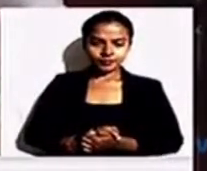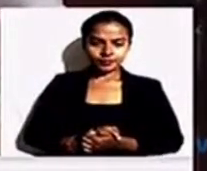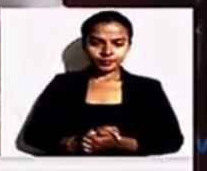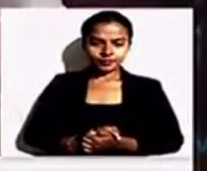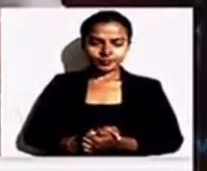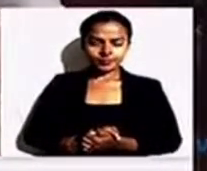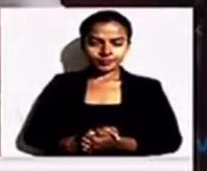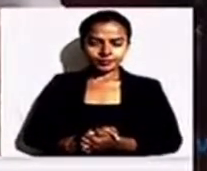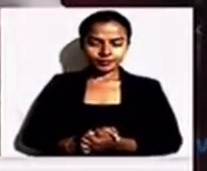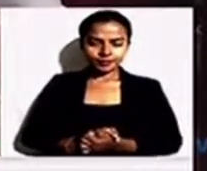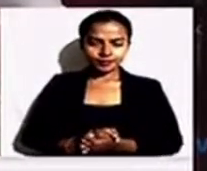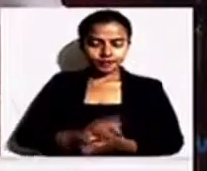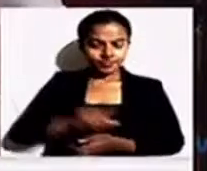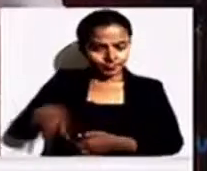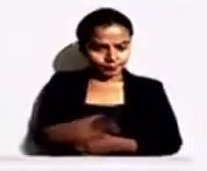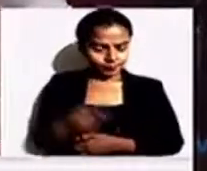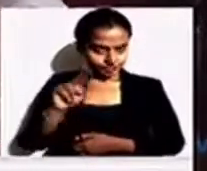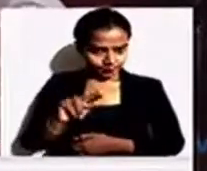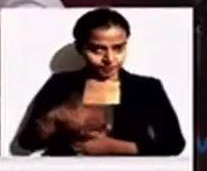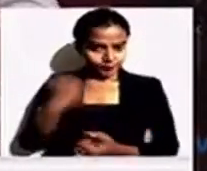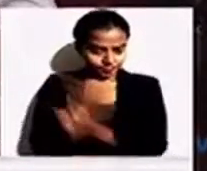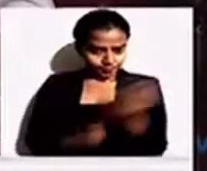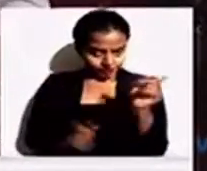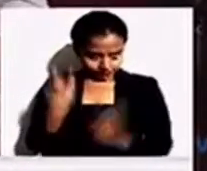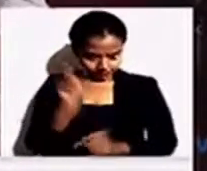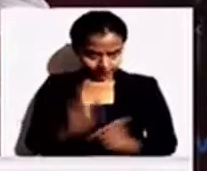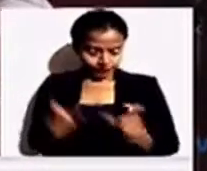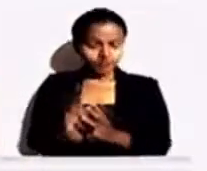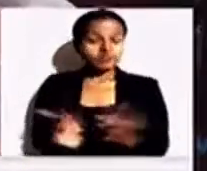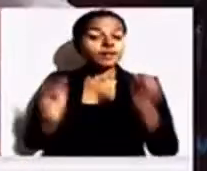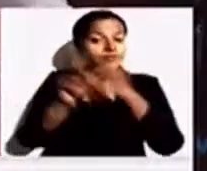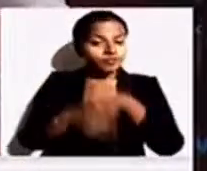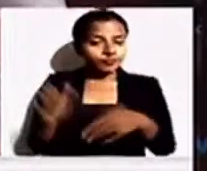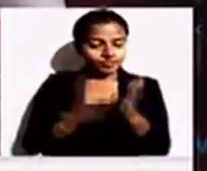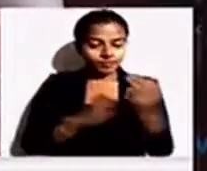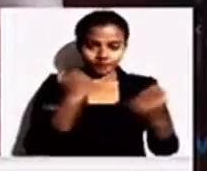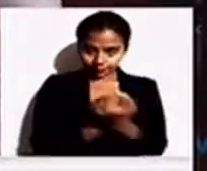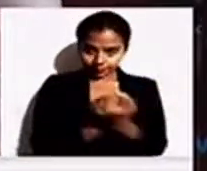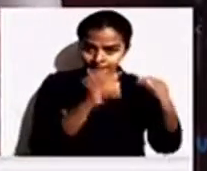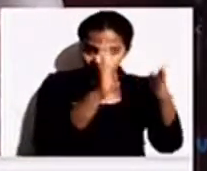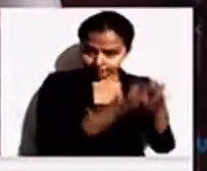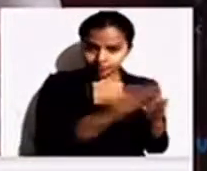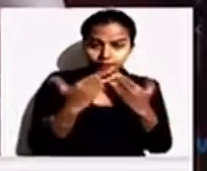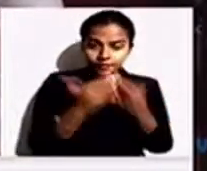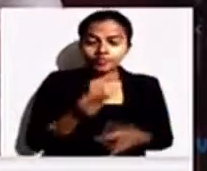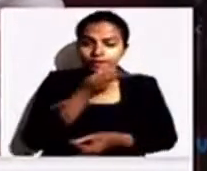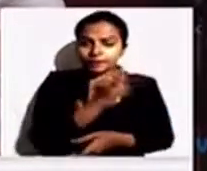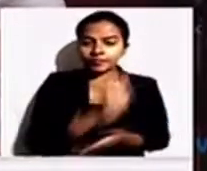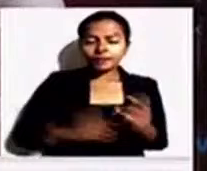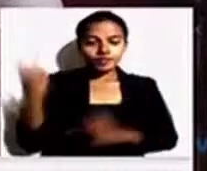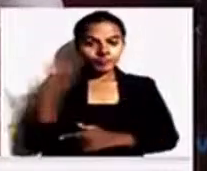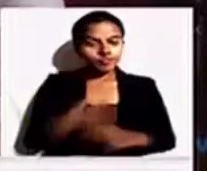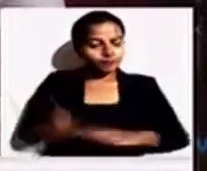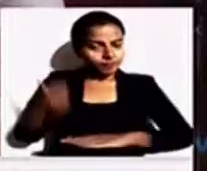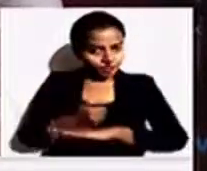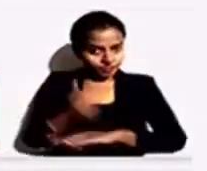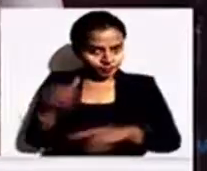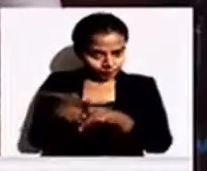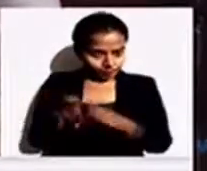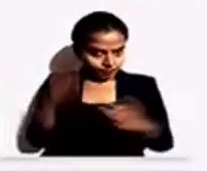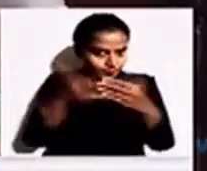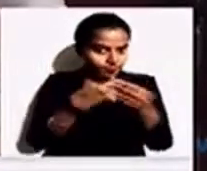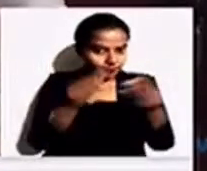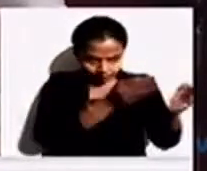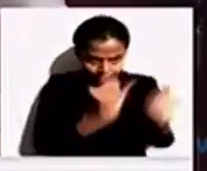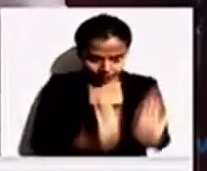120 prison inmates transferred to the Mahara prison upon the instructions of the deputy director overlooking health-related matters? The doctor in charge at the